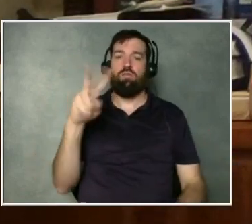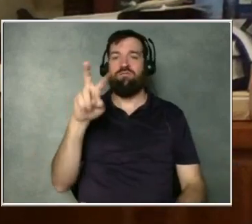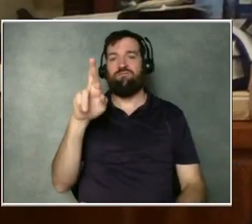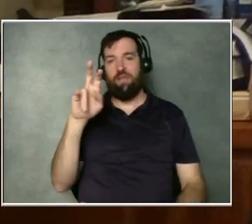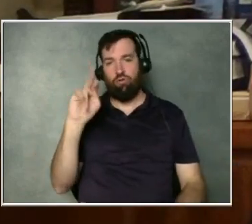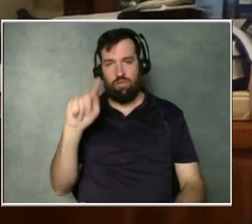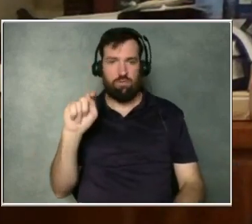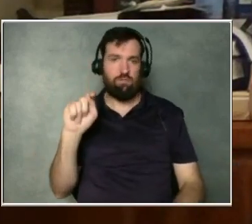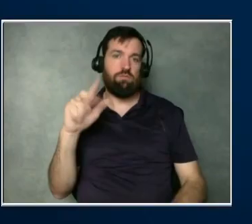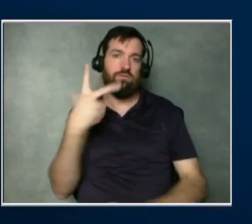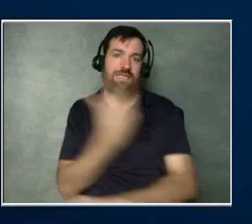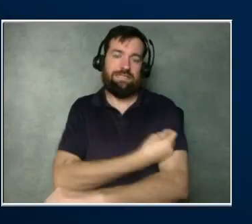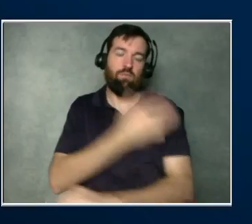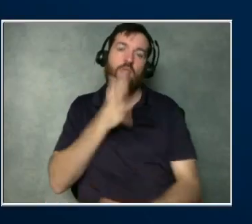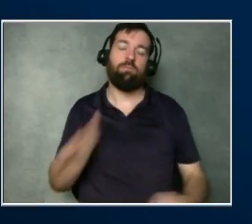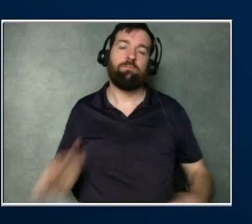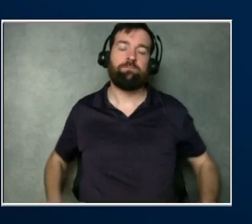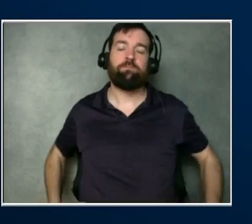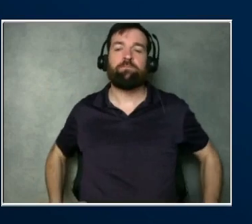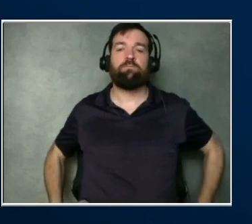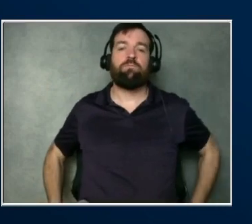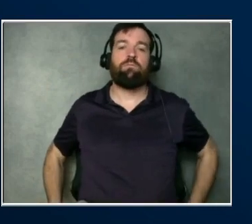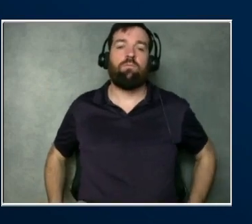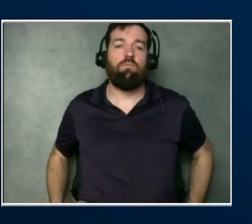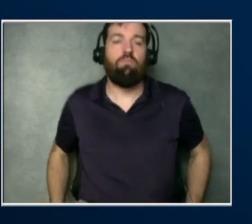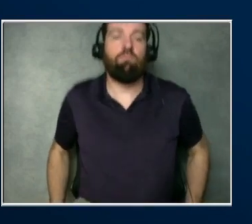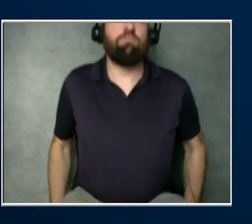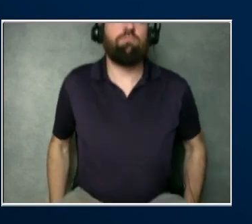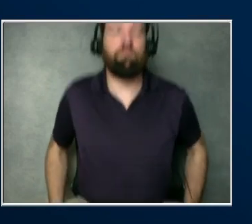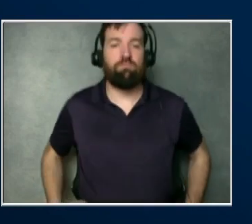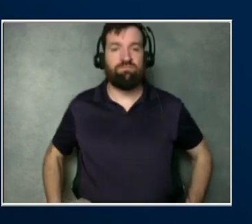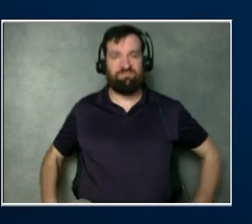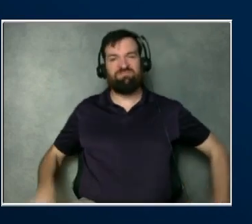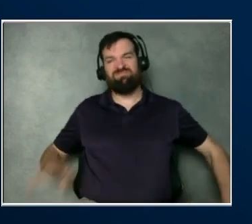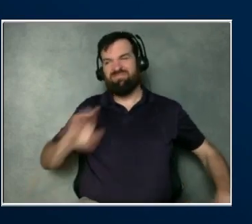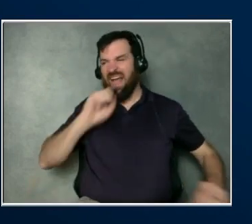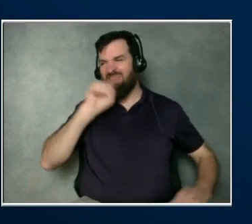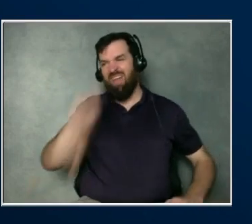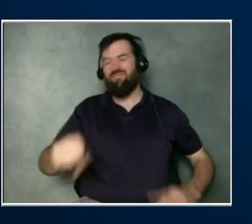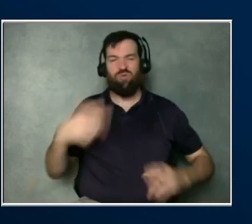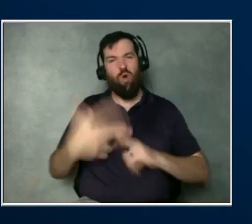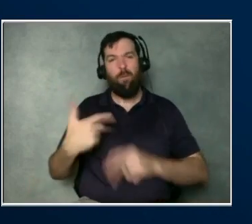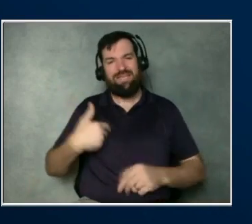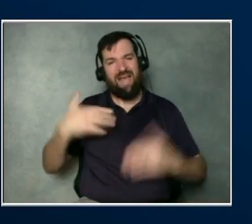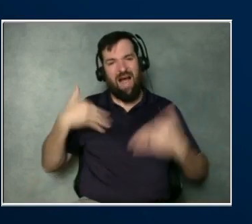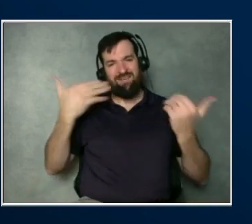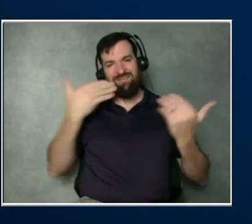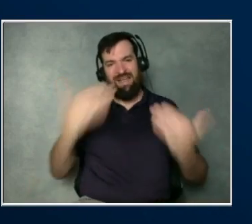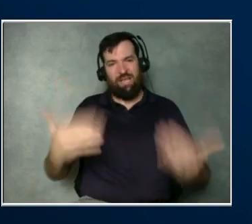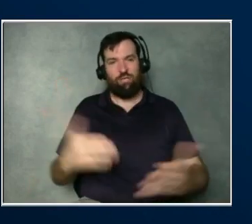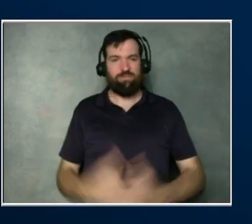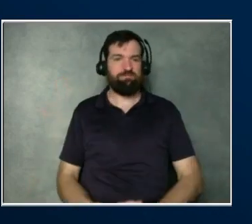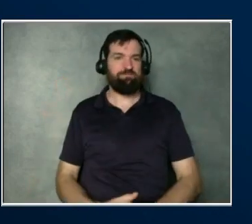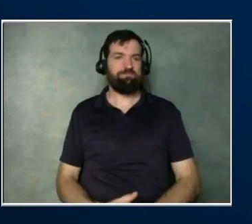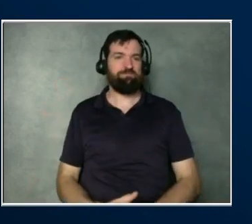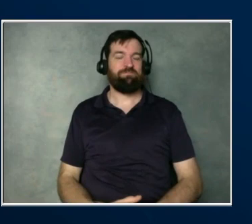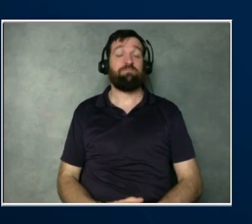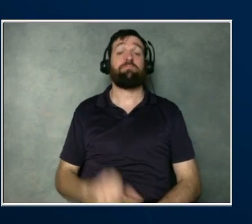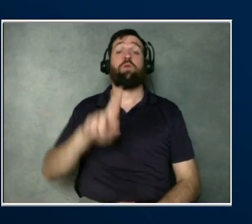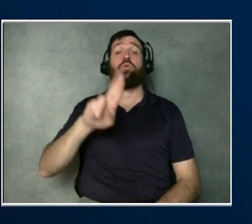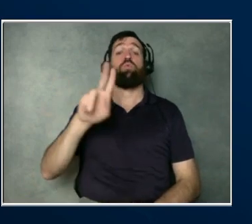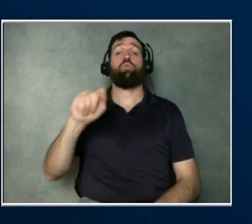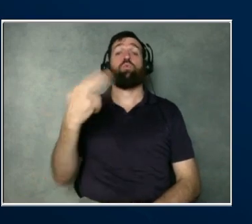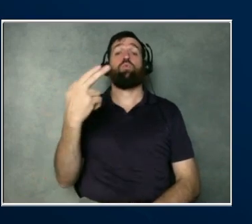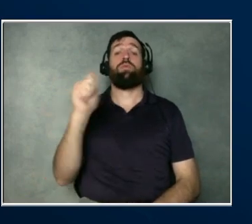vaccine. Dr. Poland, I love that you called me young. Thank you for that. Ruth Ellen has a comment. Ruth says,